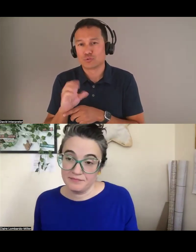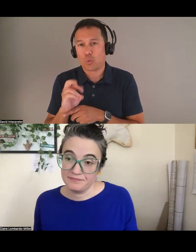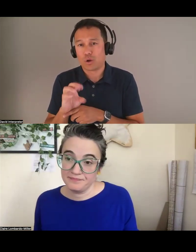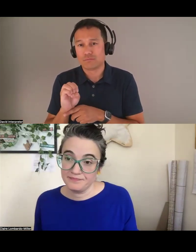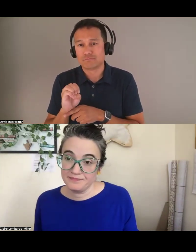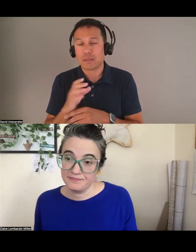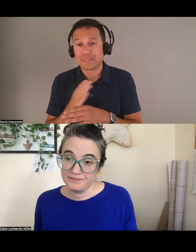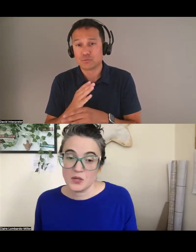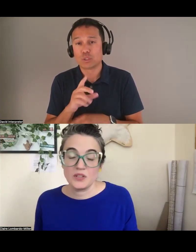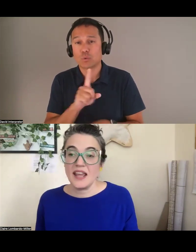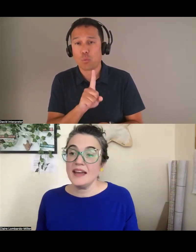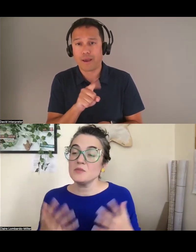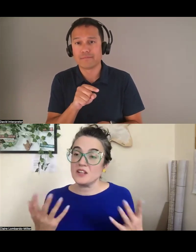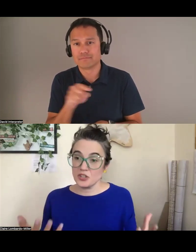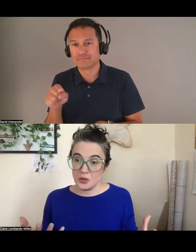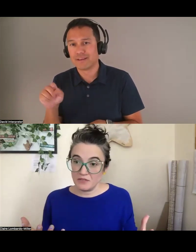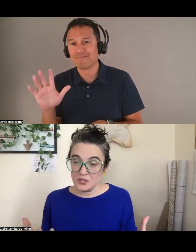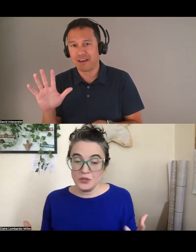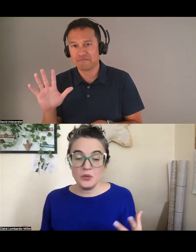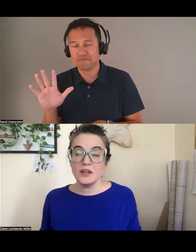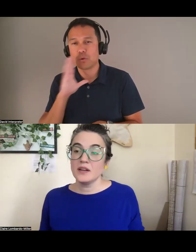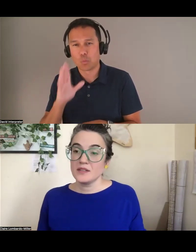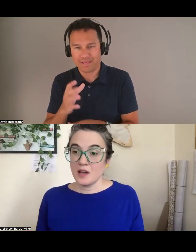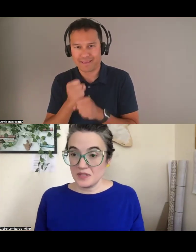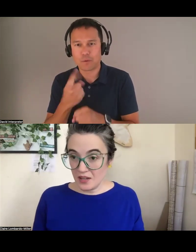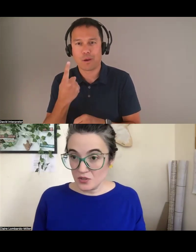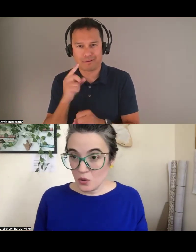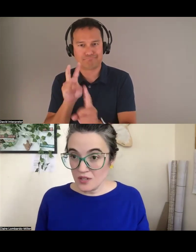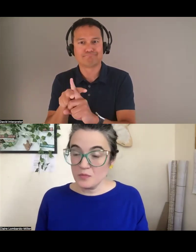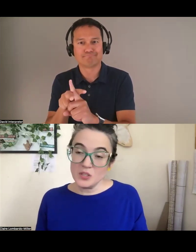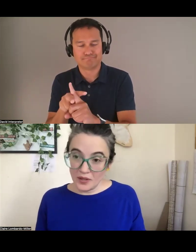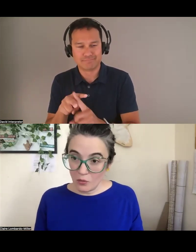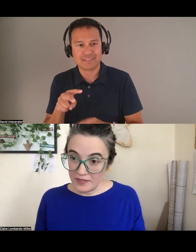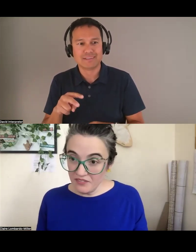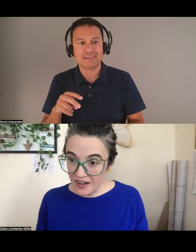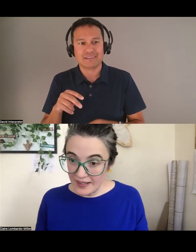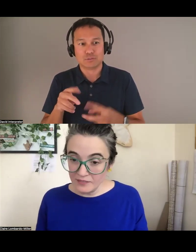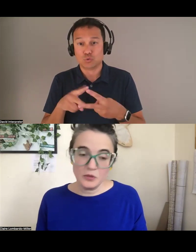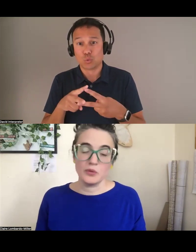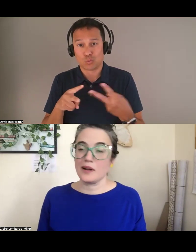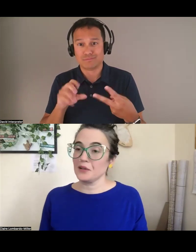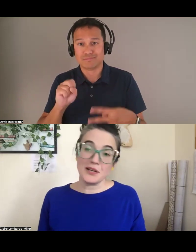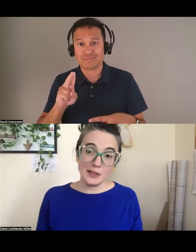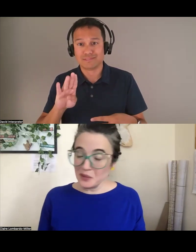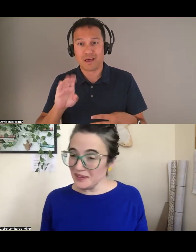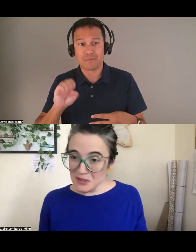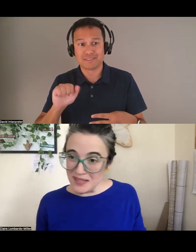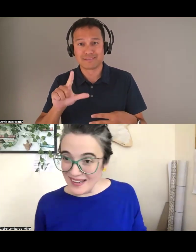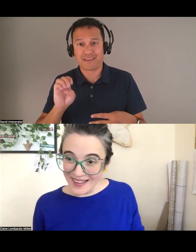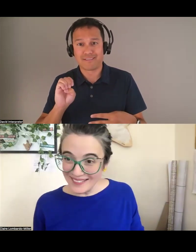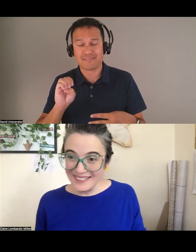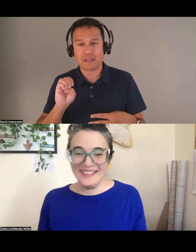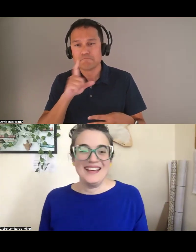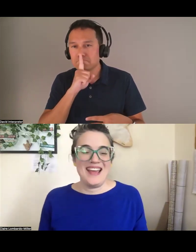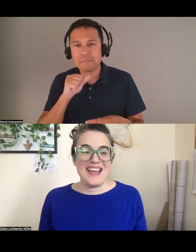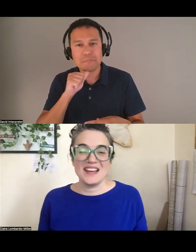5. So in the end, make sure you have 2 subscale scores between 1 and 5. We're not going to talk about what they mean